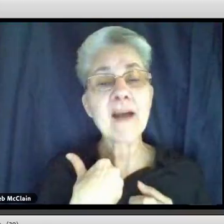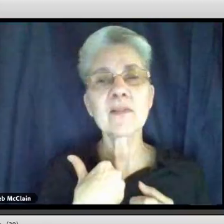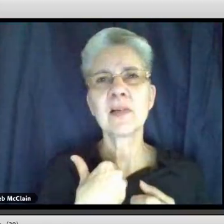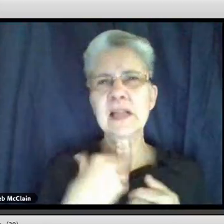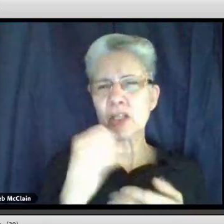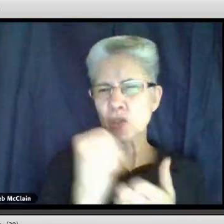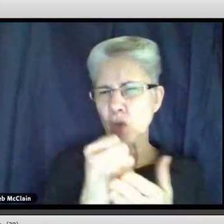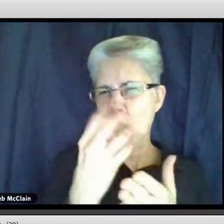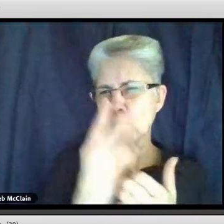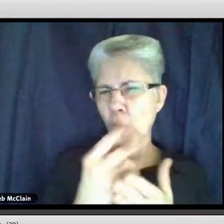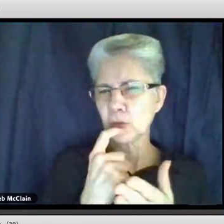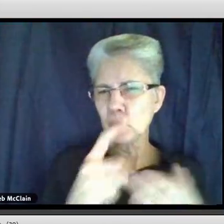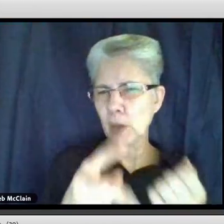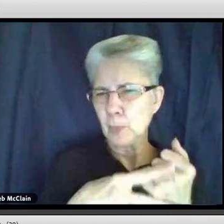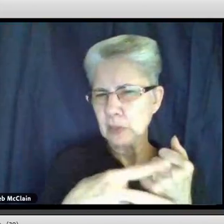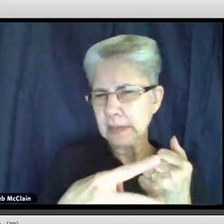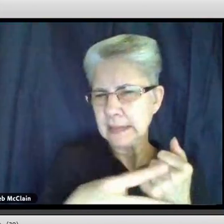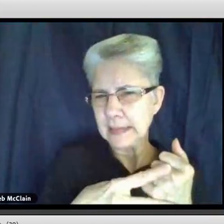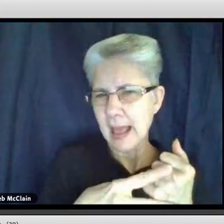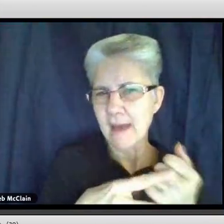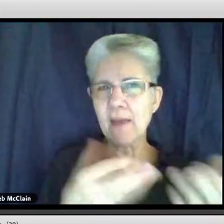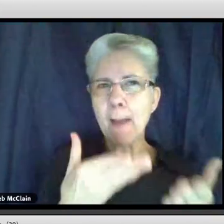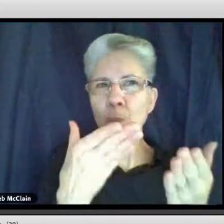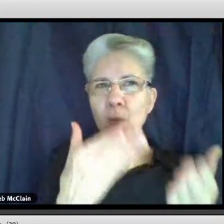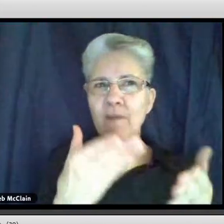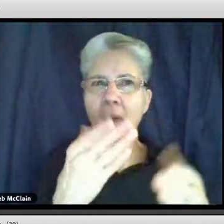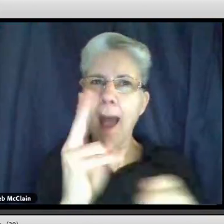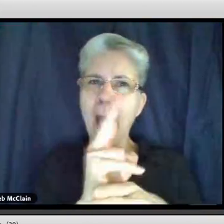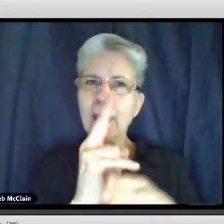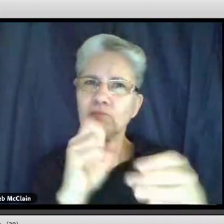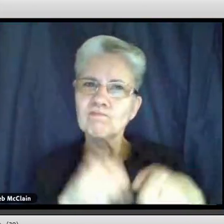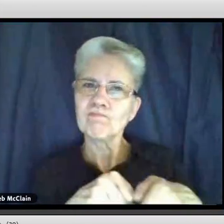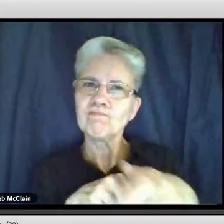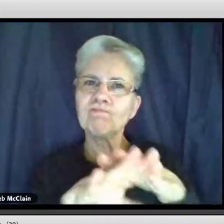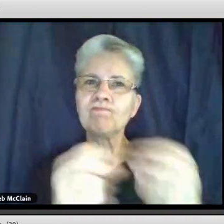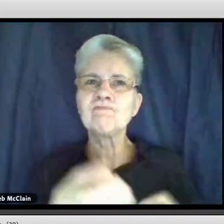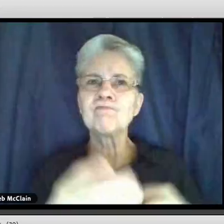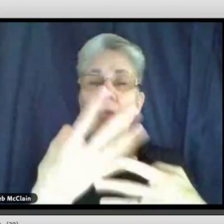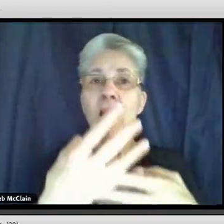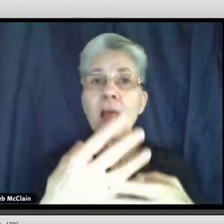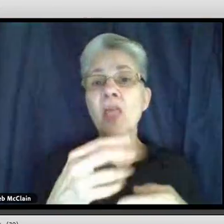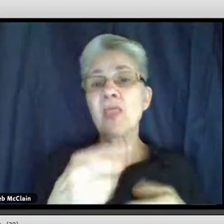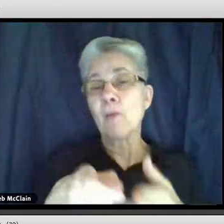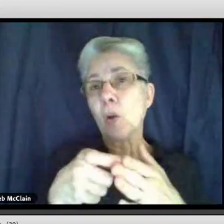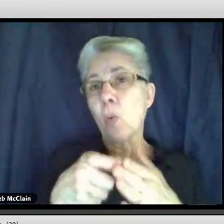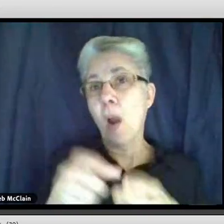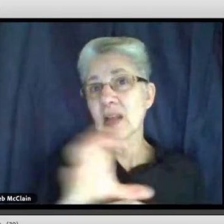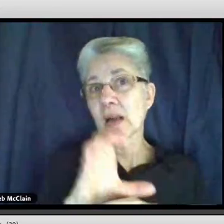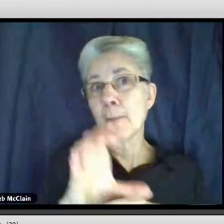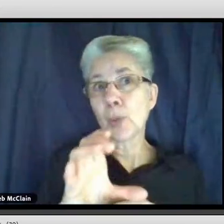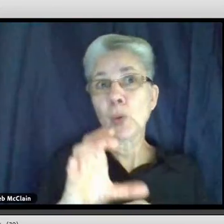software that you need to preserve and provide access to that requires a computing environment that no longer